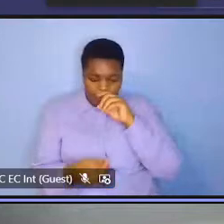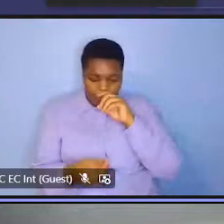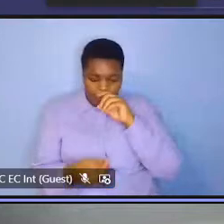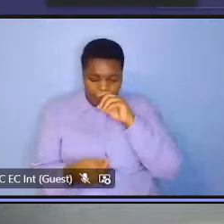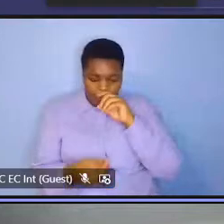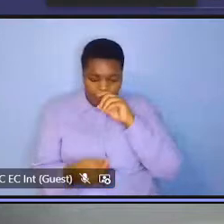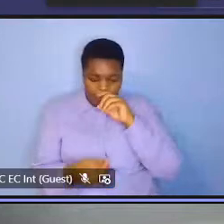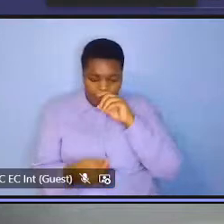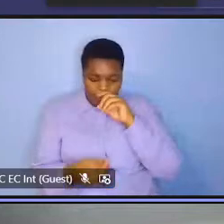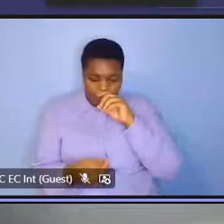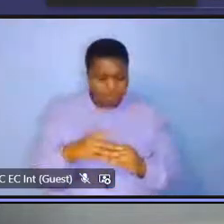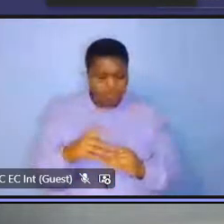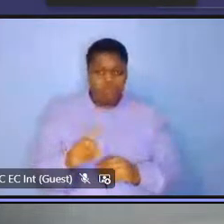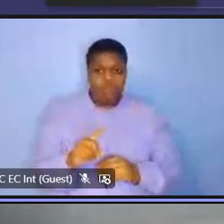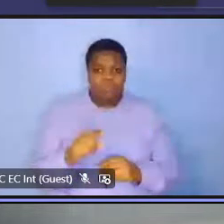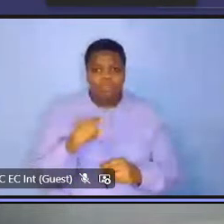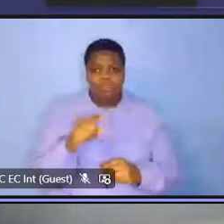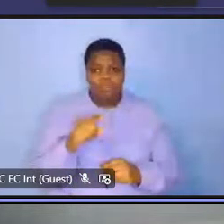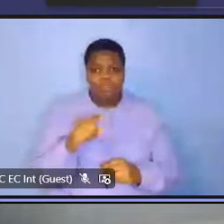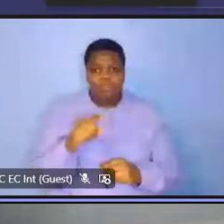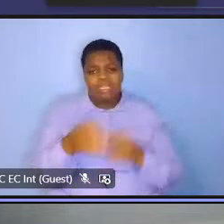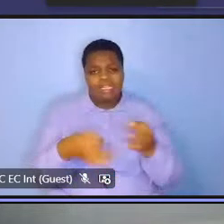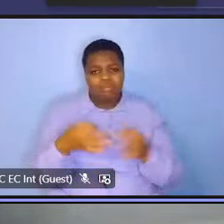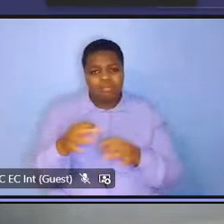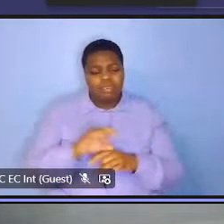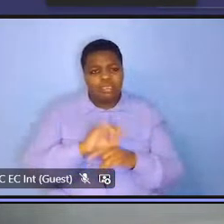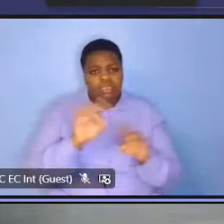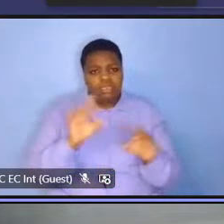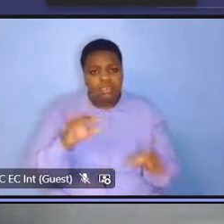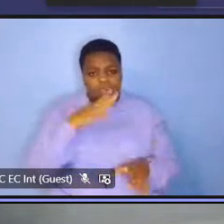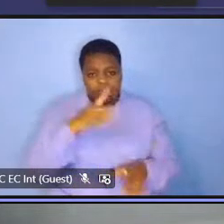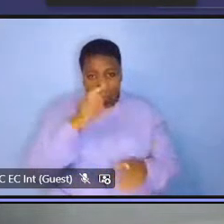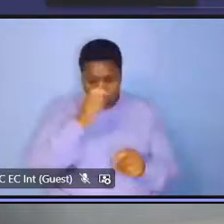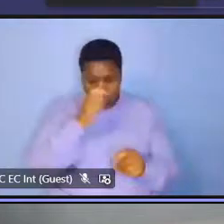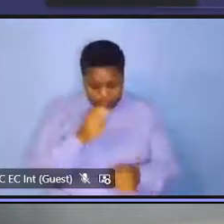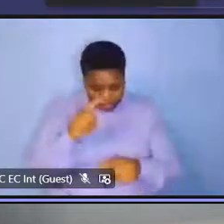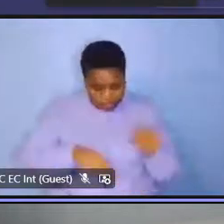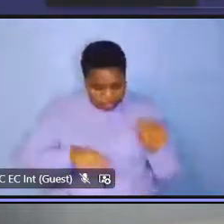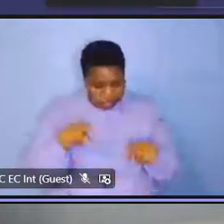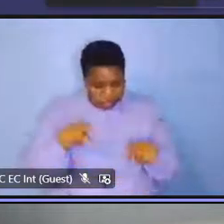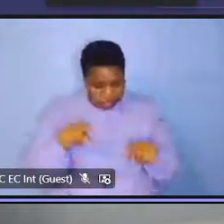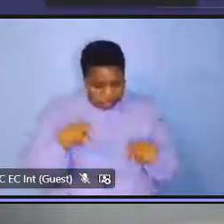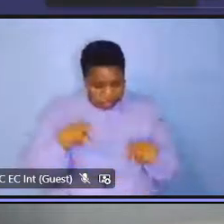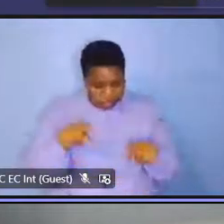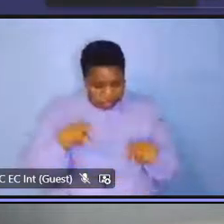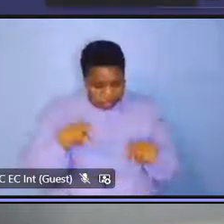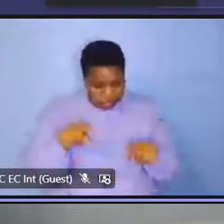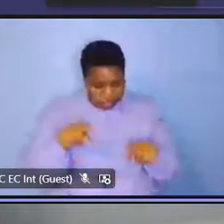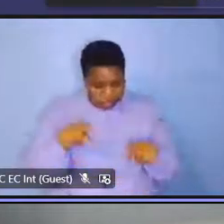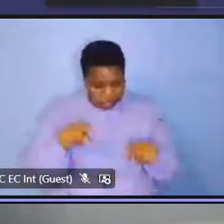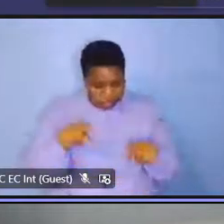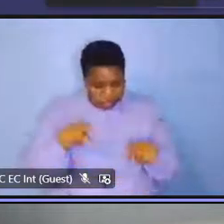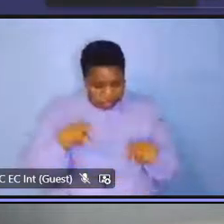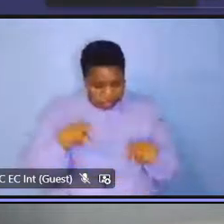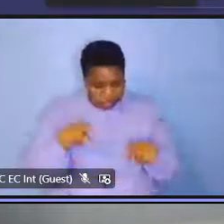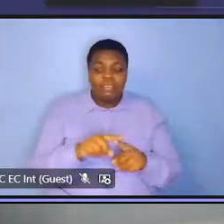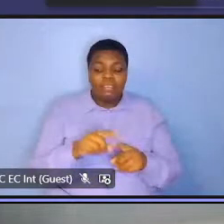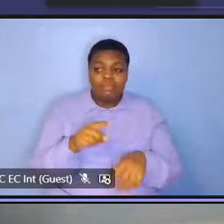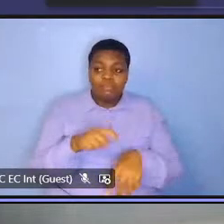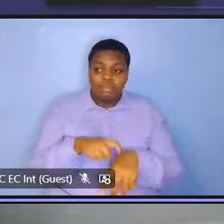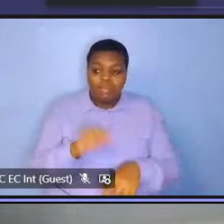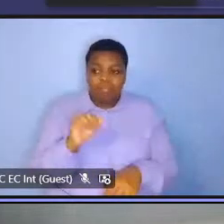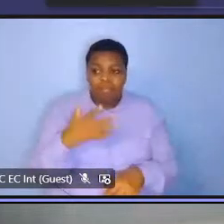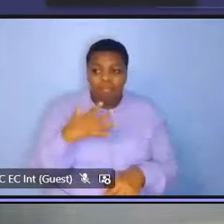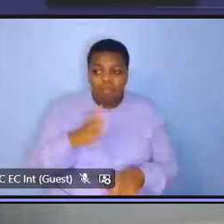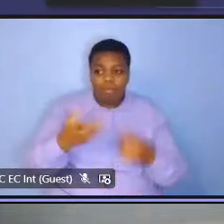focus on is what is highlighted there, that it acknowledges the diverse society we find ourselves in, but at the same time, want